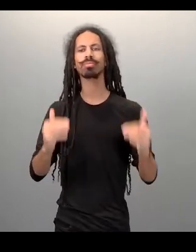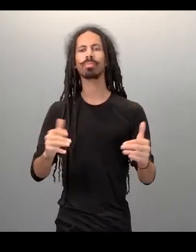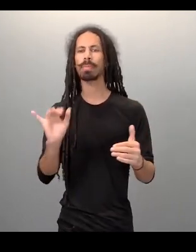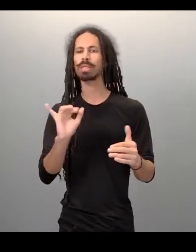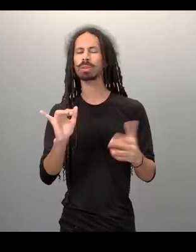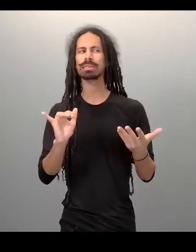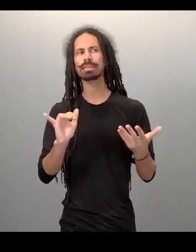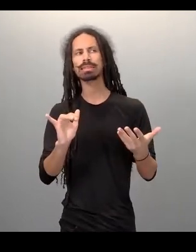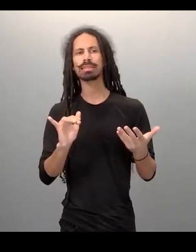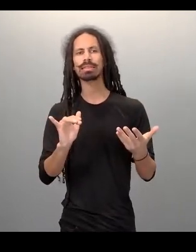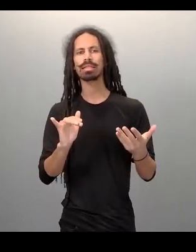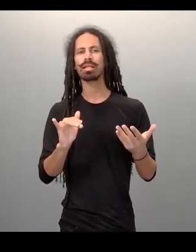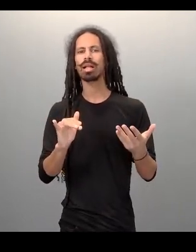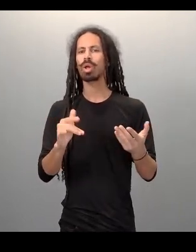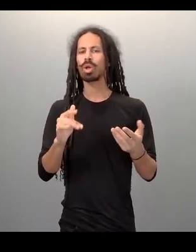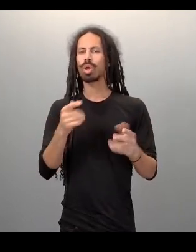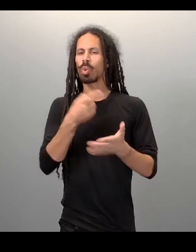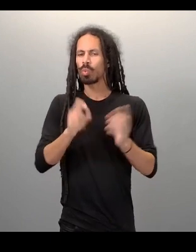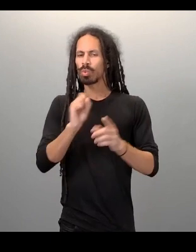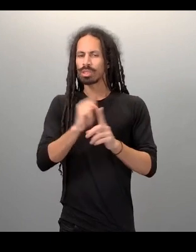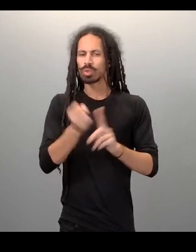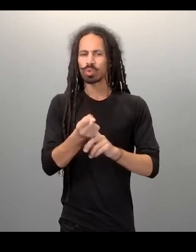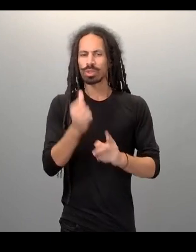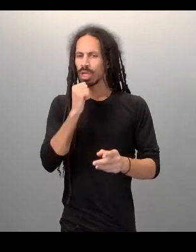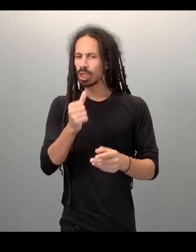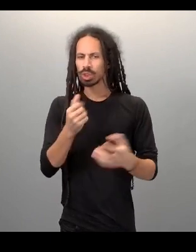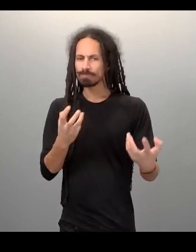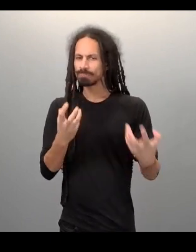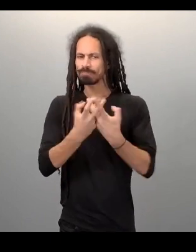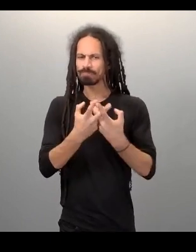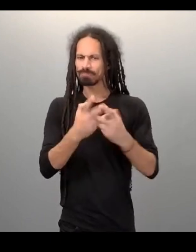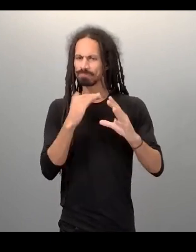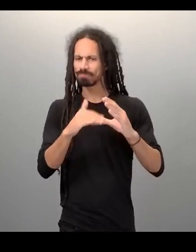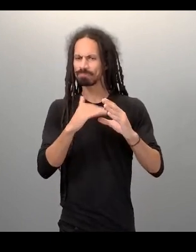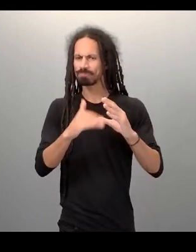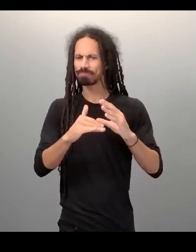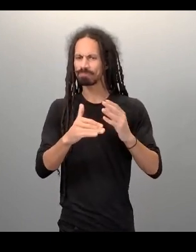not appropriate or when is it not best to use an email?